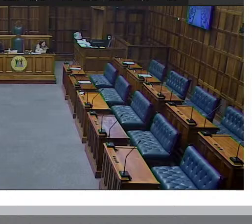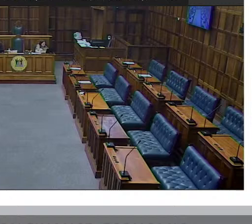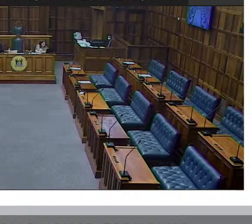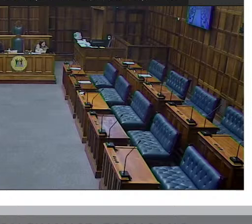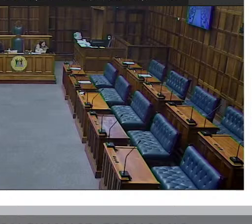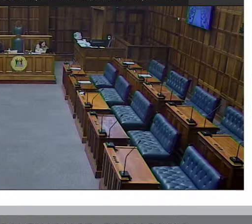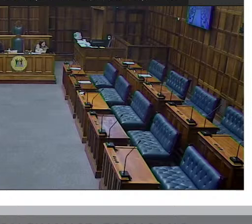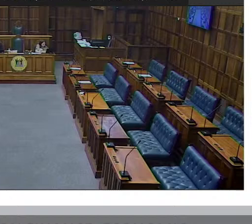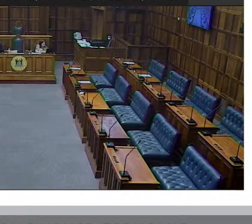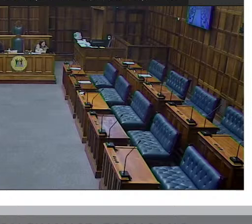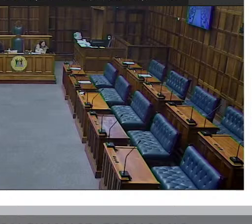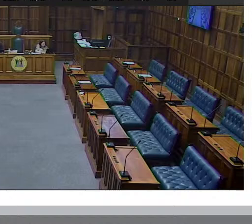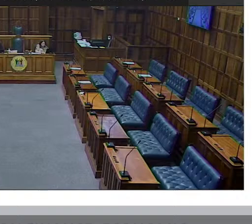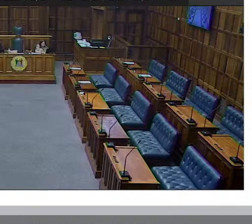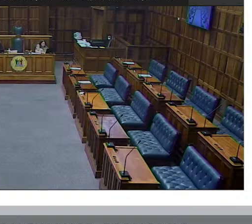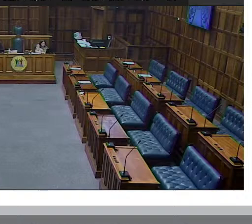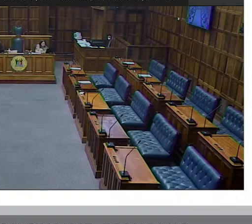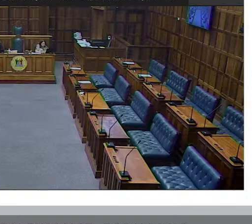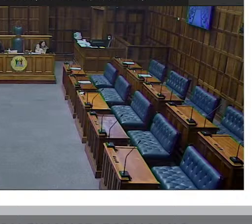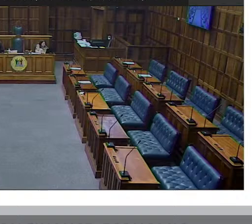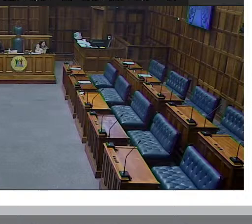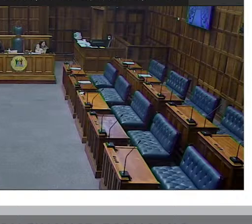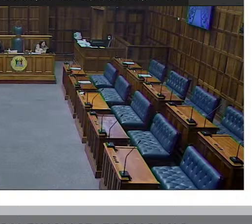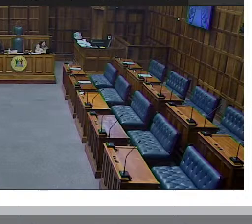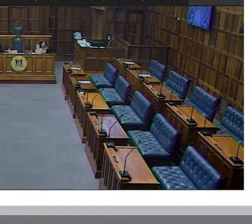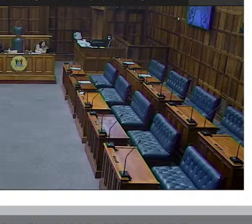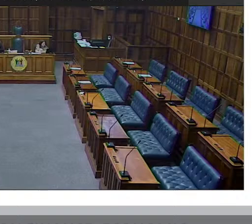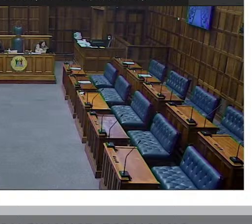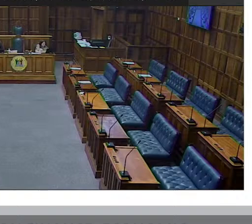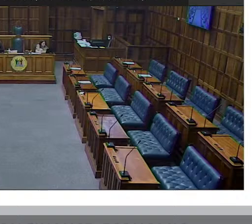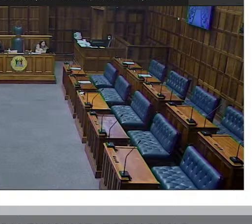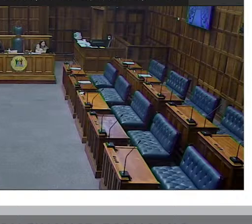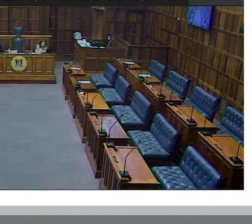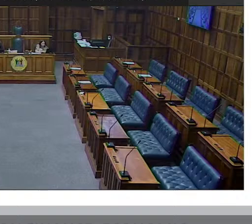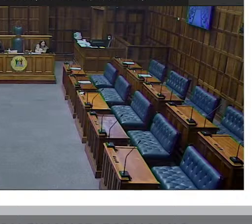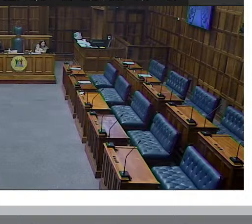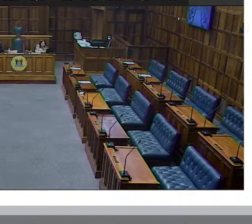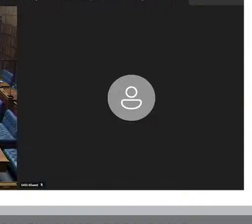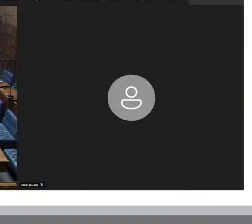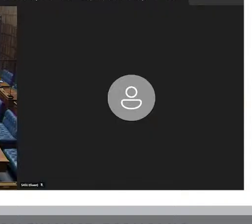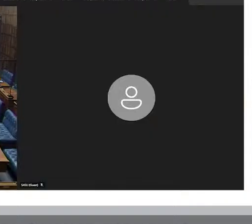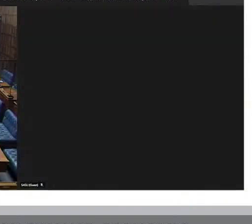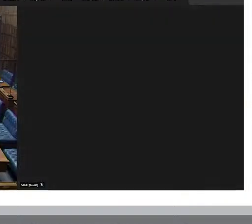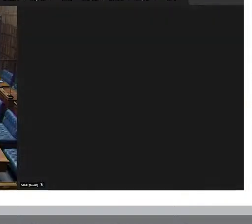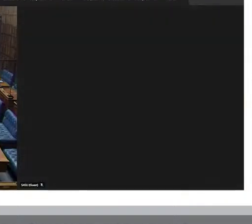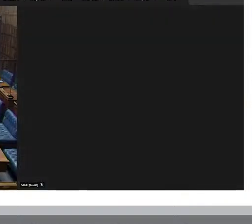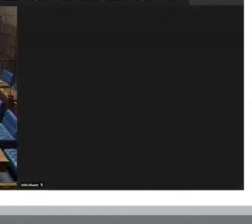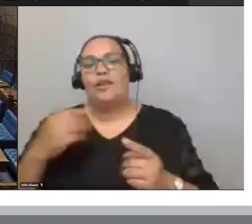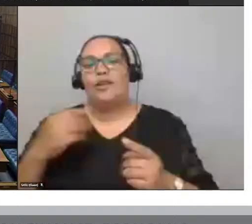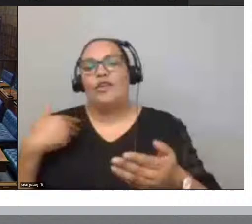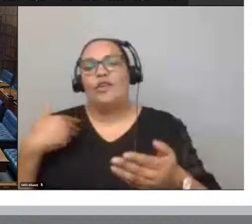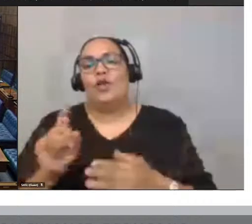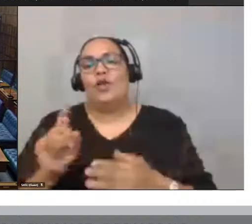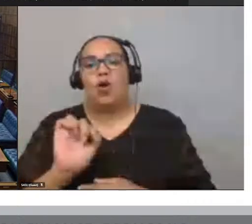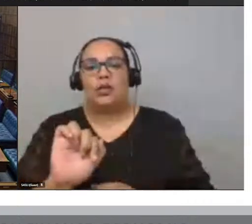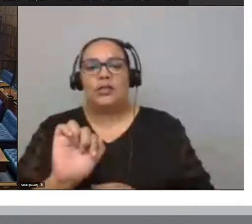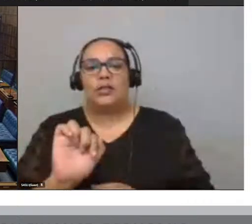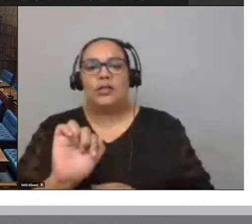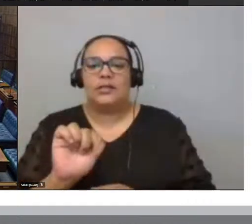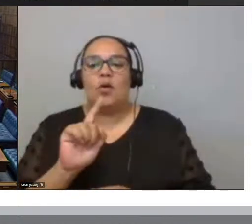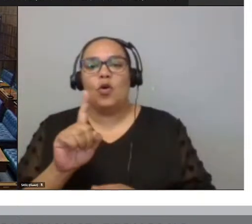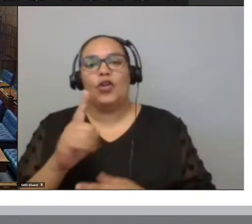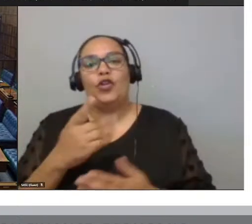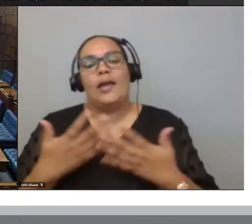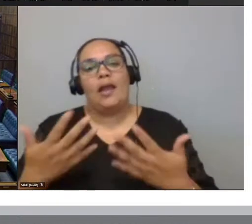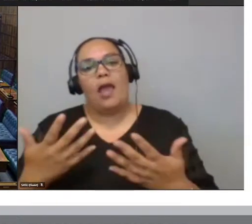like renegotiate the terms of your of your license um as far as what um what you can